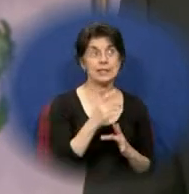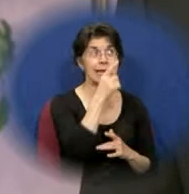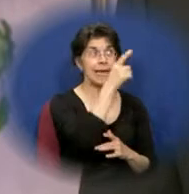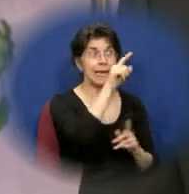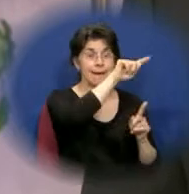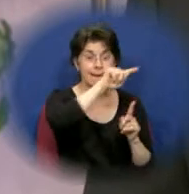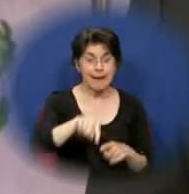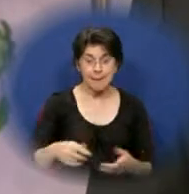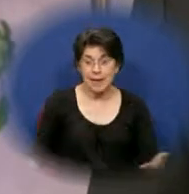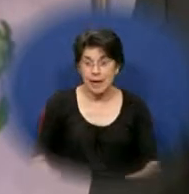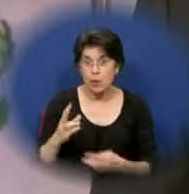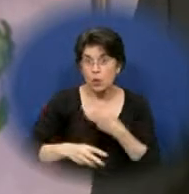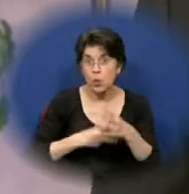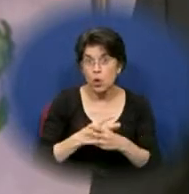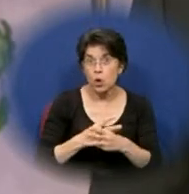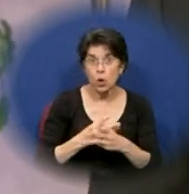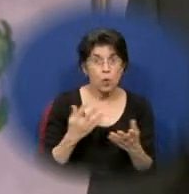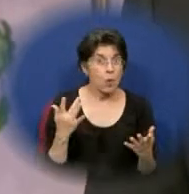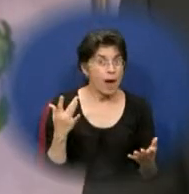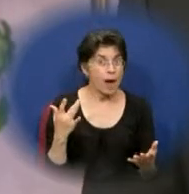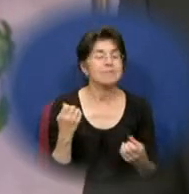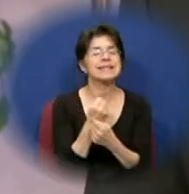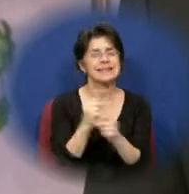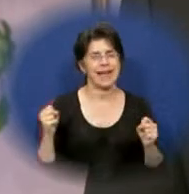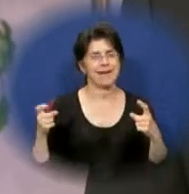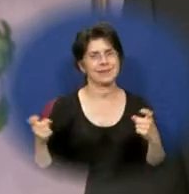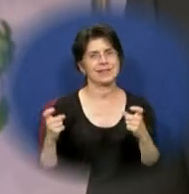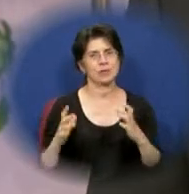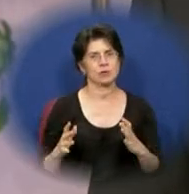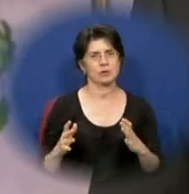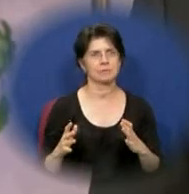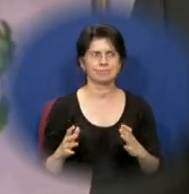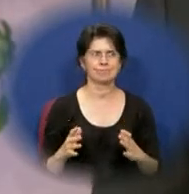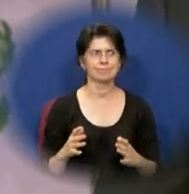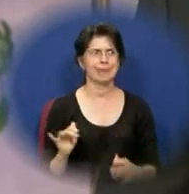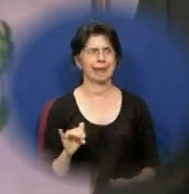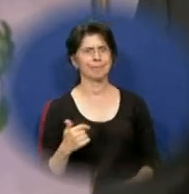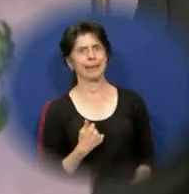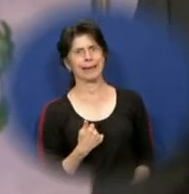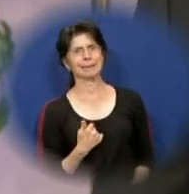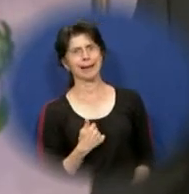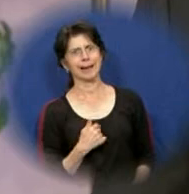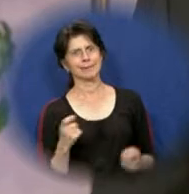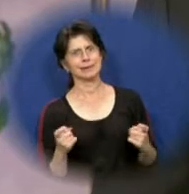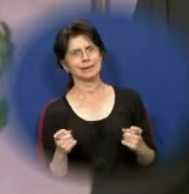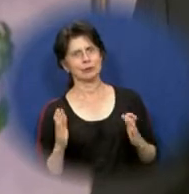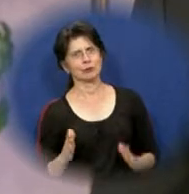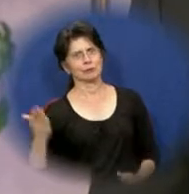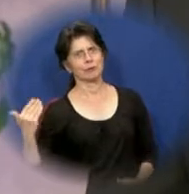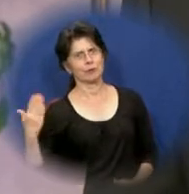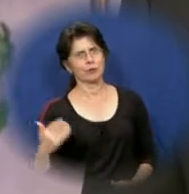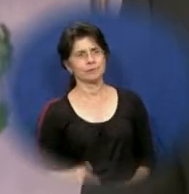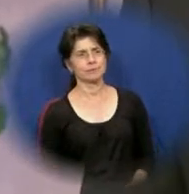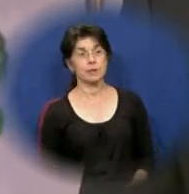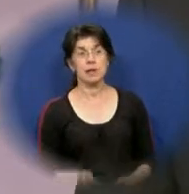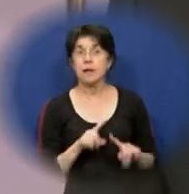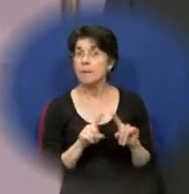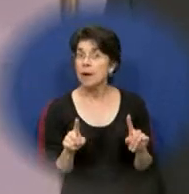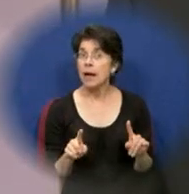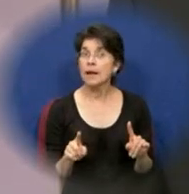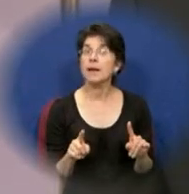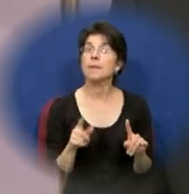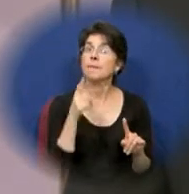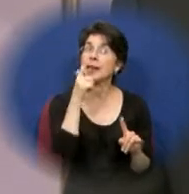world to save sinners. Of these, I am the foremost. But for that reason, I was mercifully